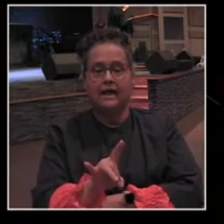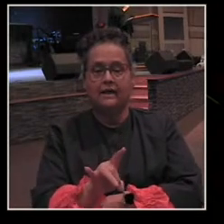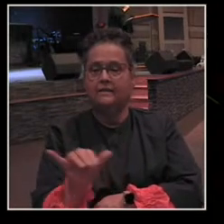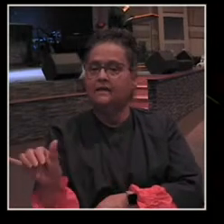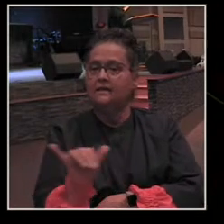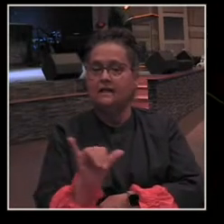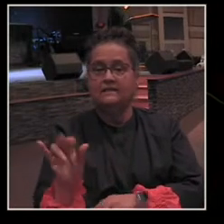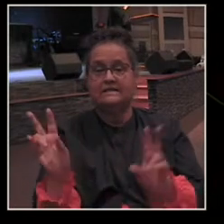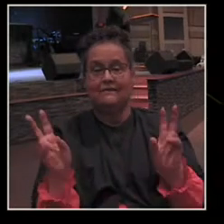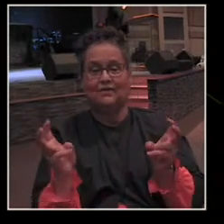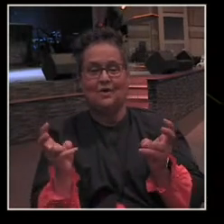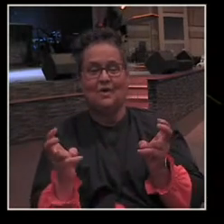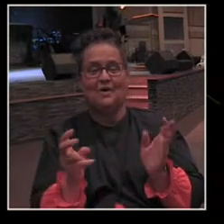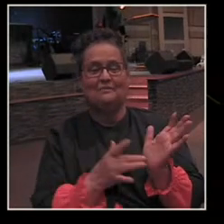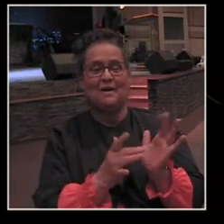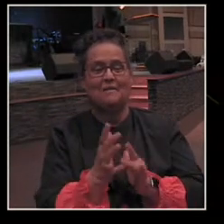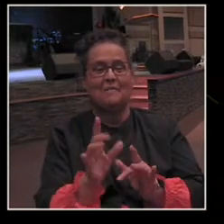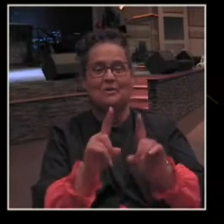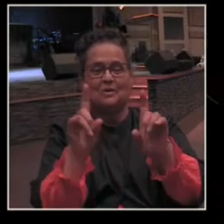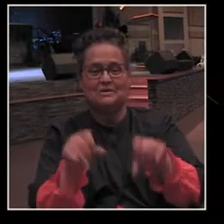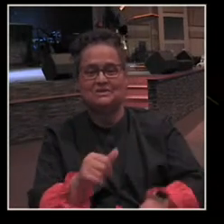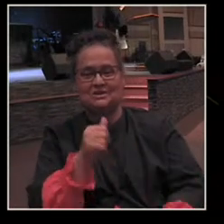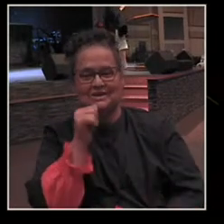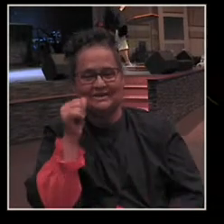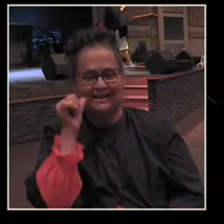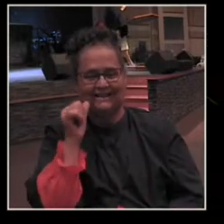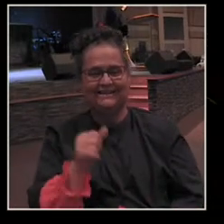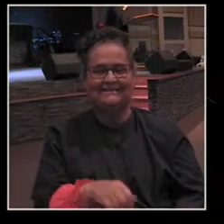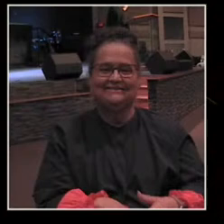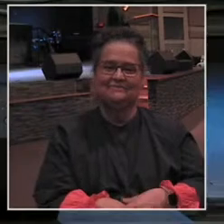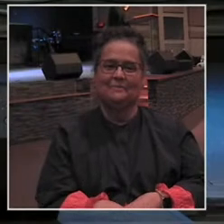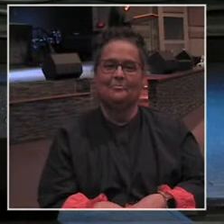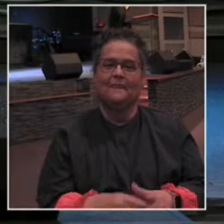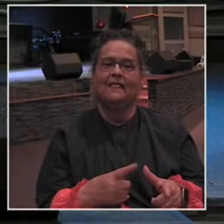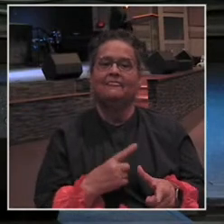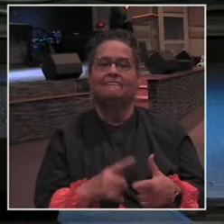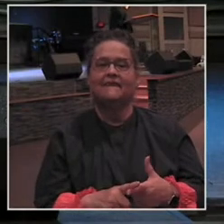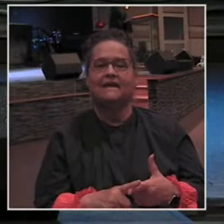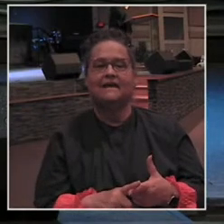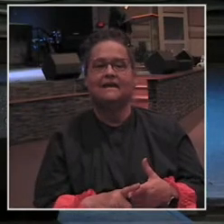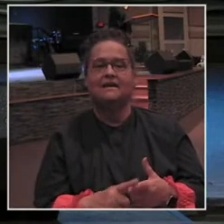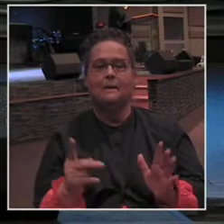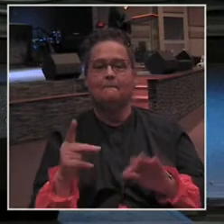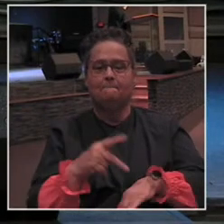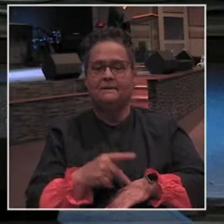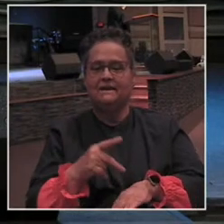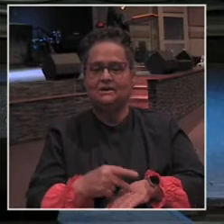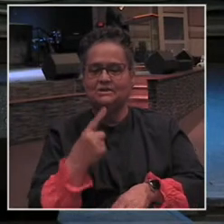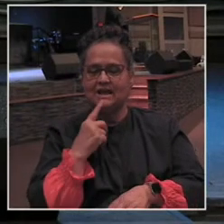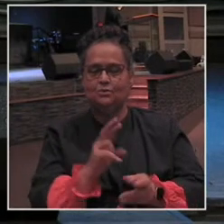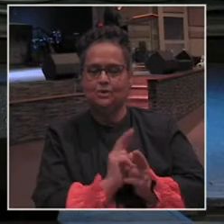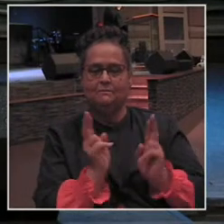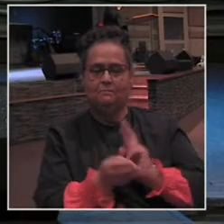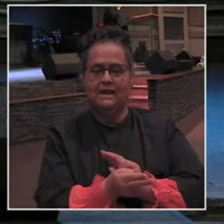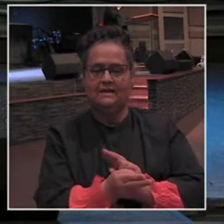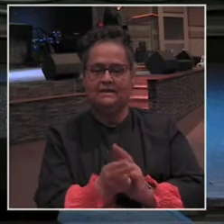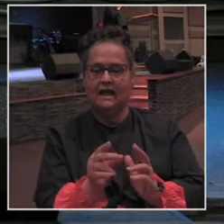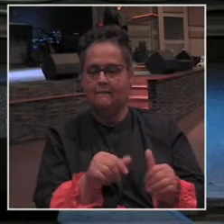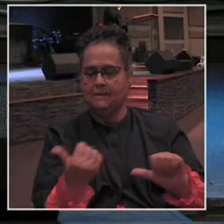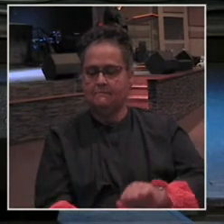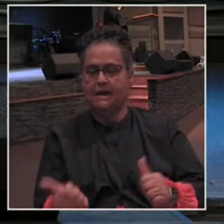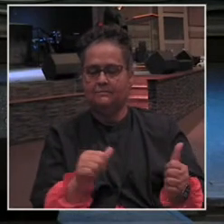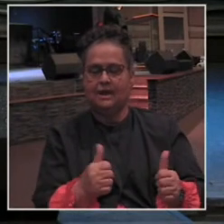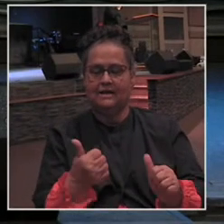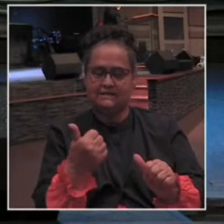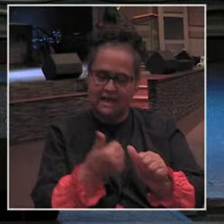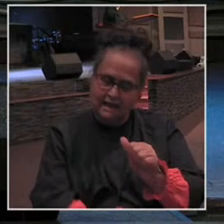same verse that was quoted by our Bible quizzers all day yesterday. Then Peter said unto them, repent and be baptized, every one of you, in the name